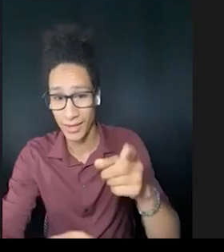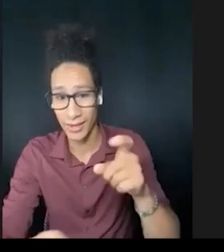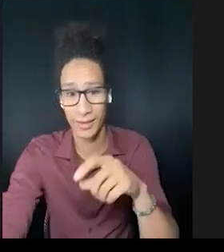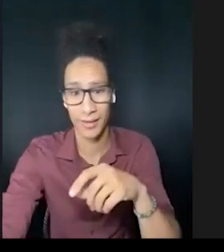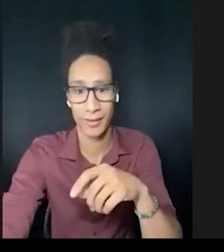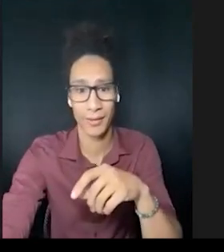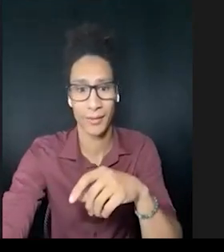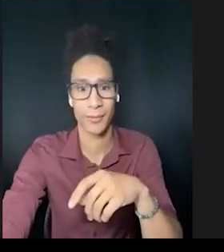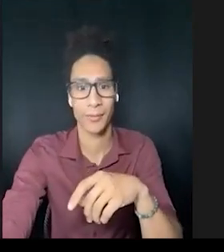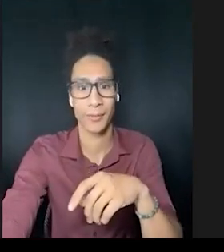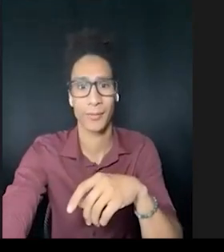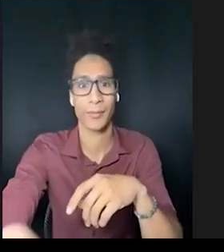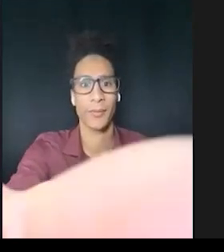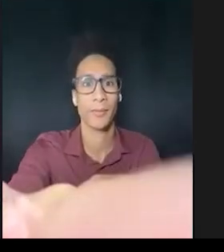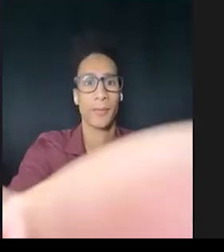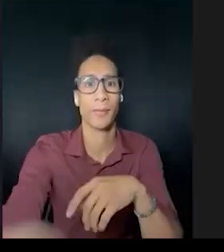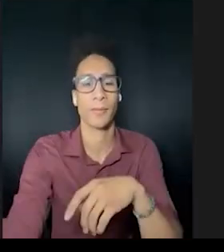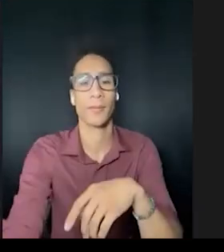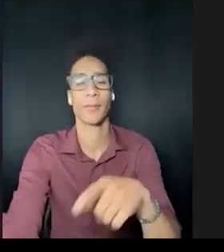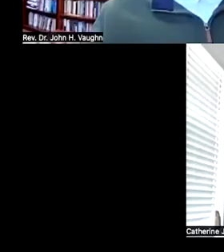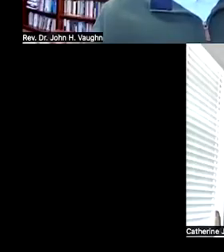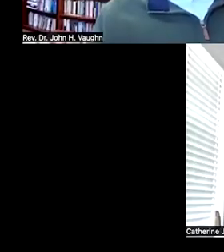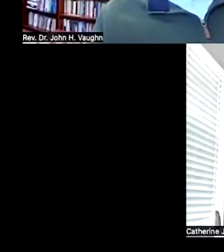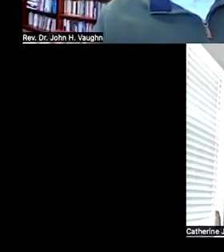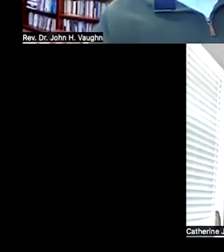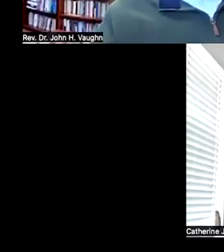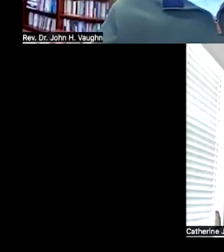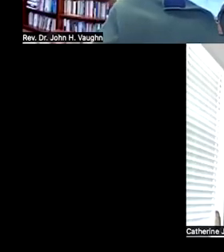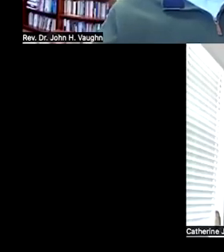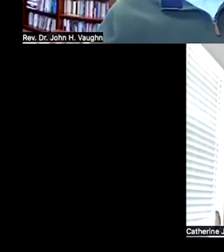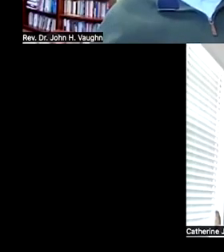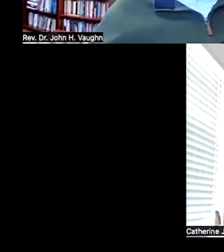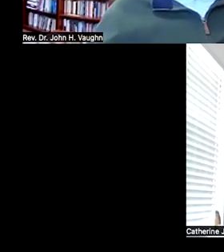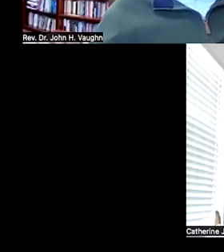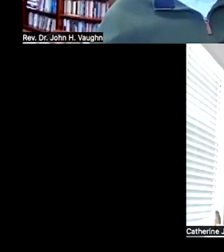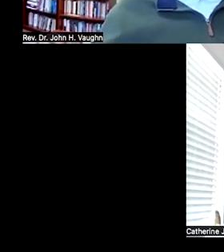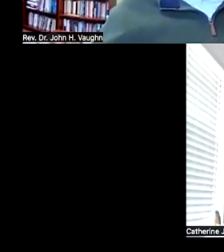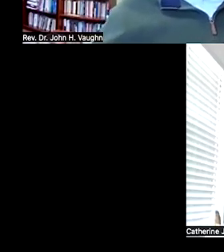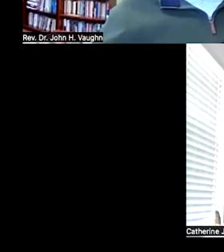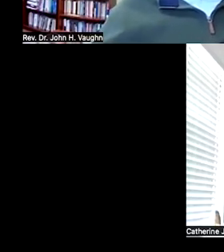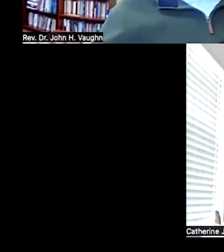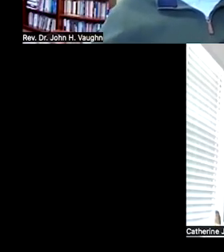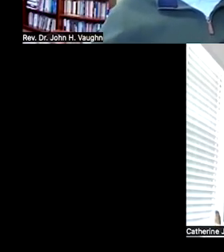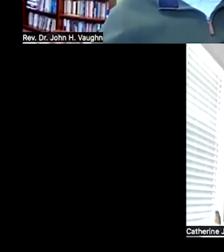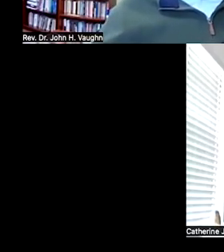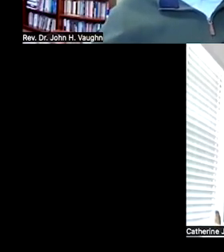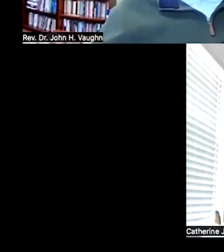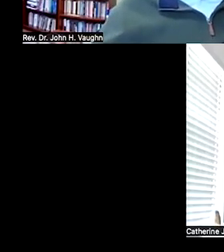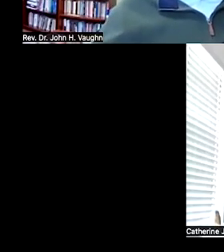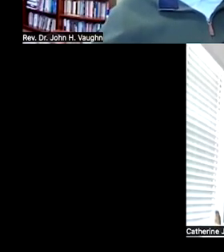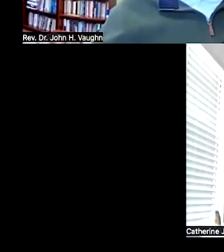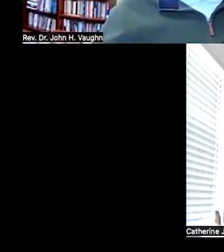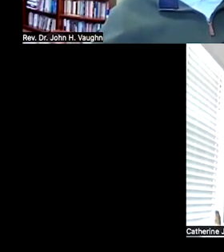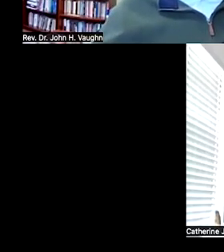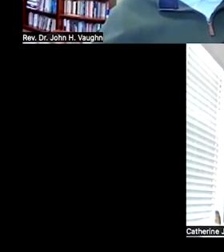It was so long ago. I don't even remember. It's season two. It's the Pitbull episode. You can find Lawrence at the Marshall Project